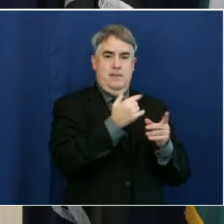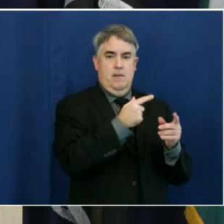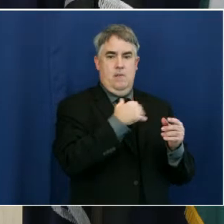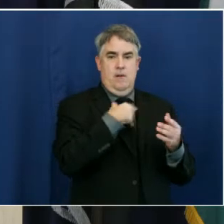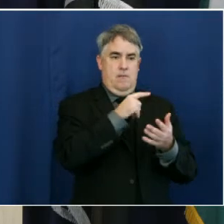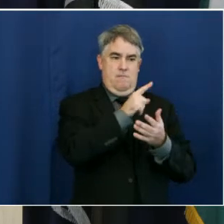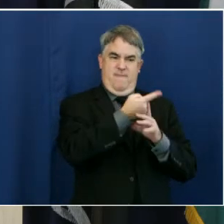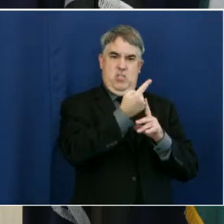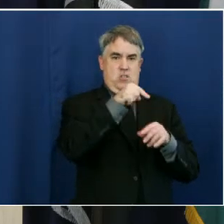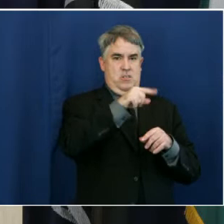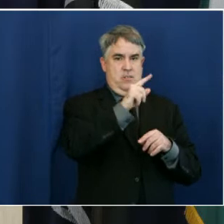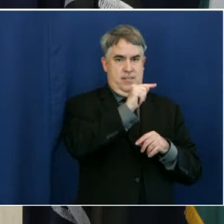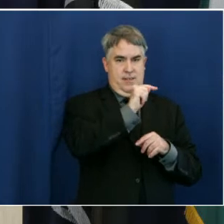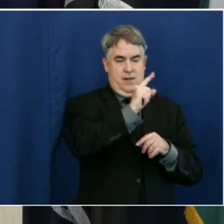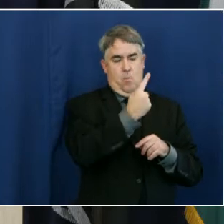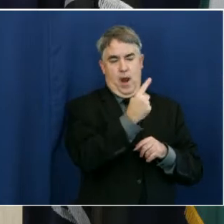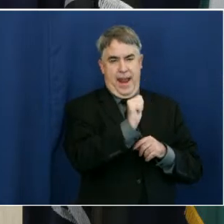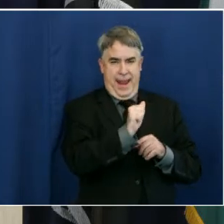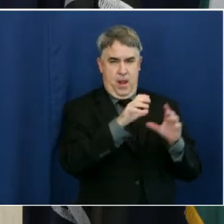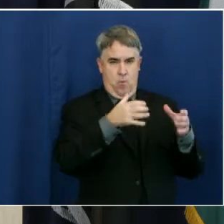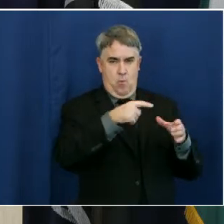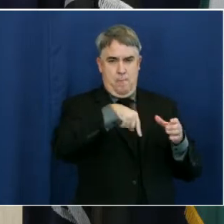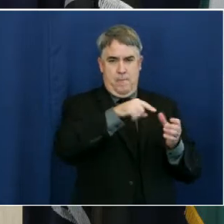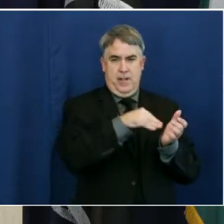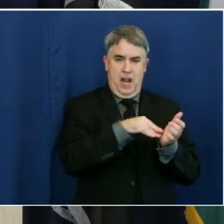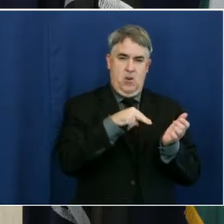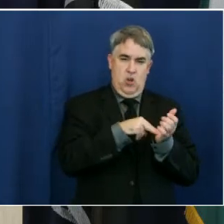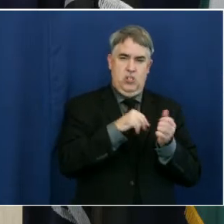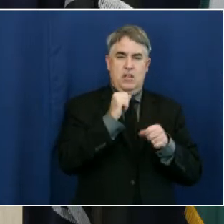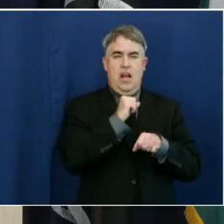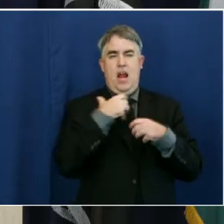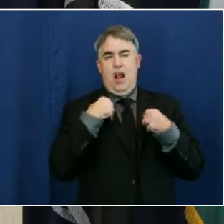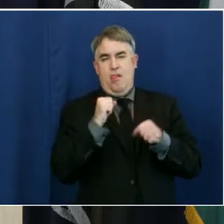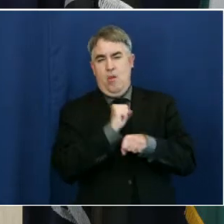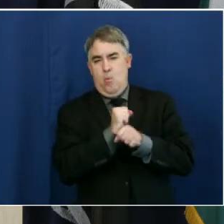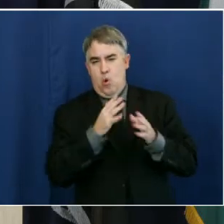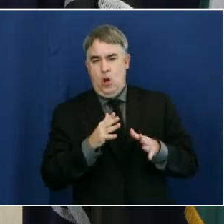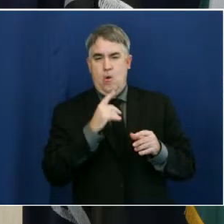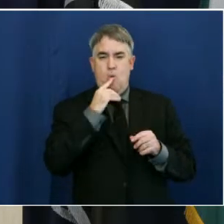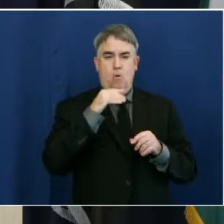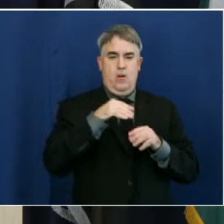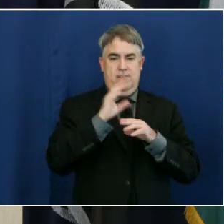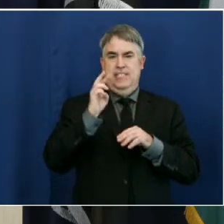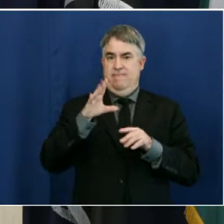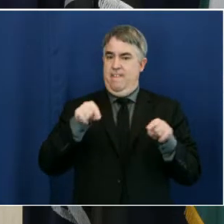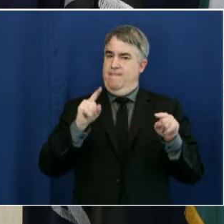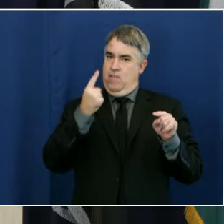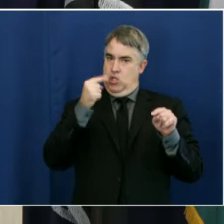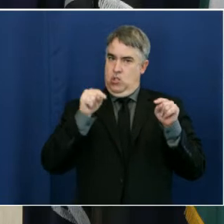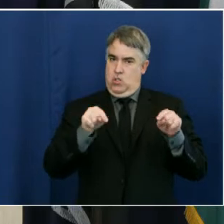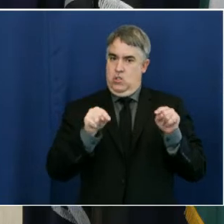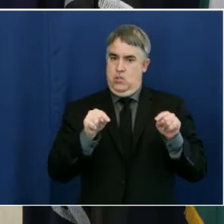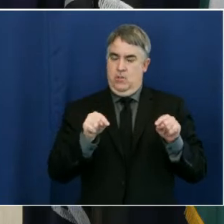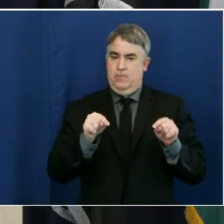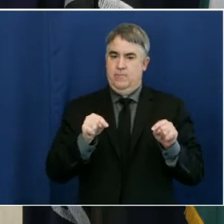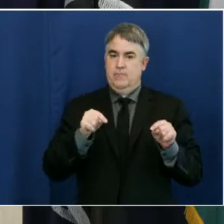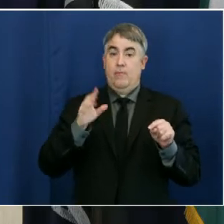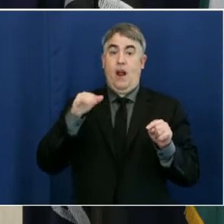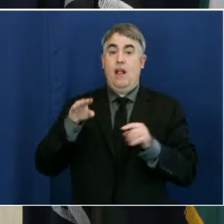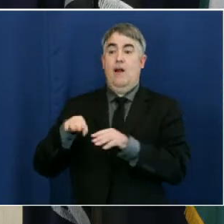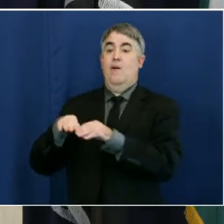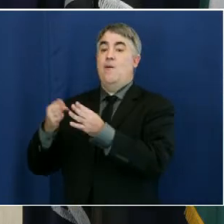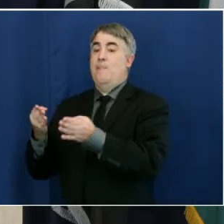older. We have not yet moved into the tier of essential workers, regardless of age. And so in this instance, a federally